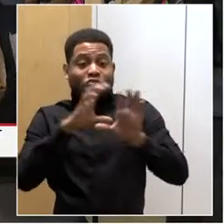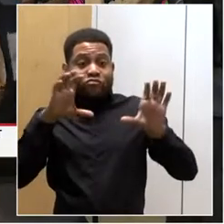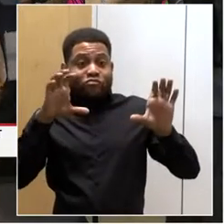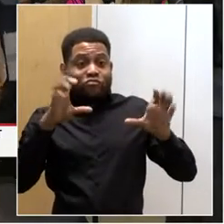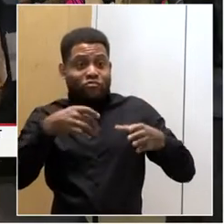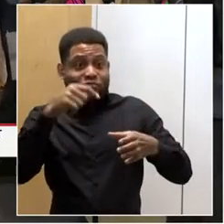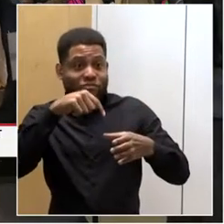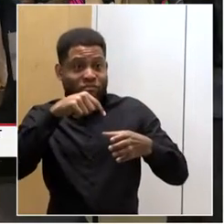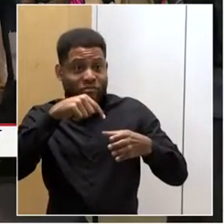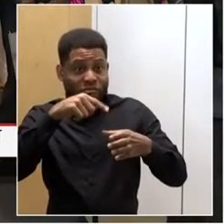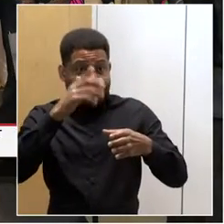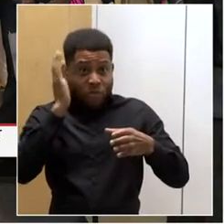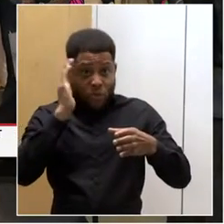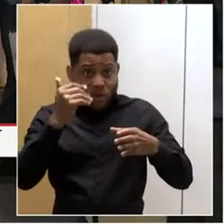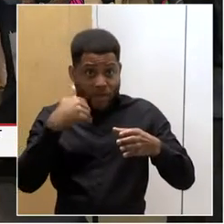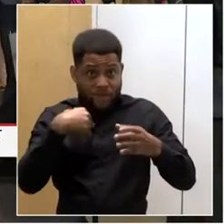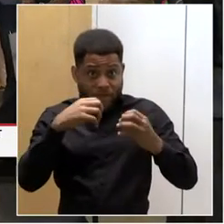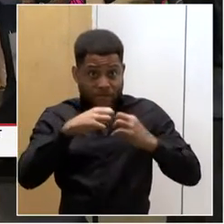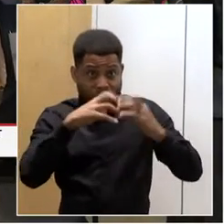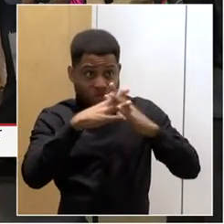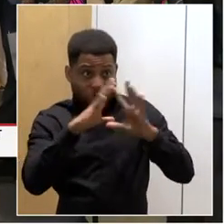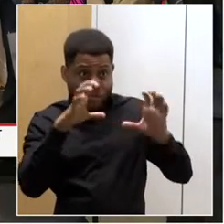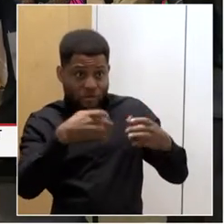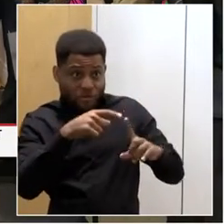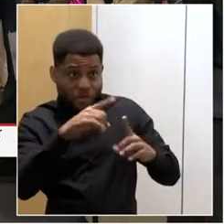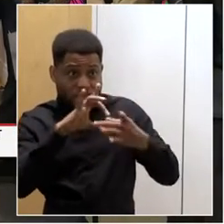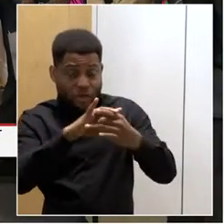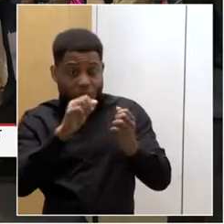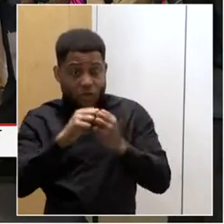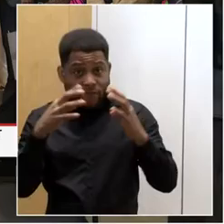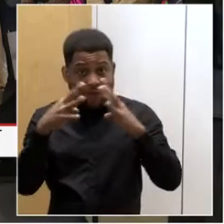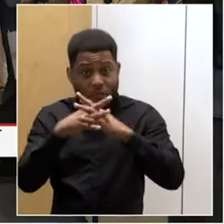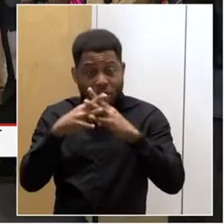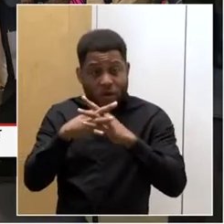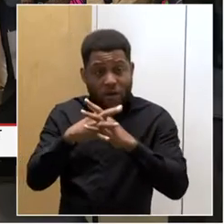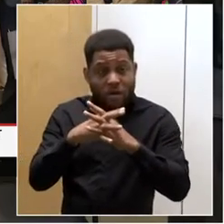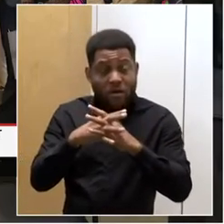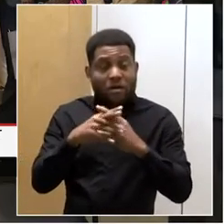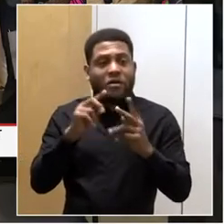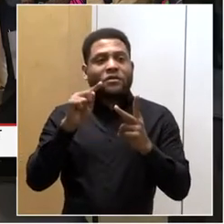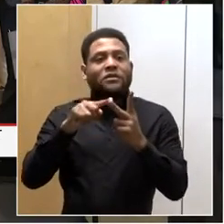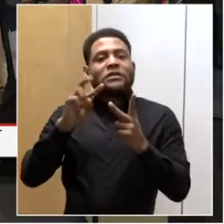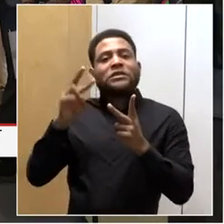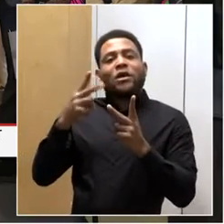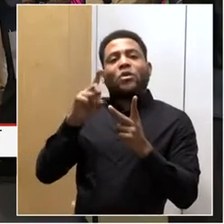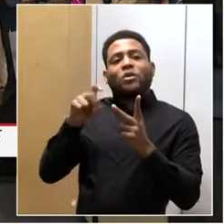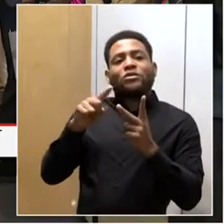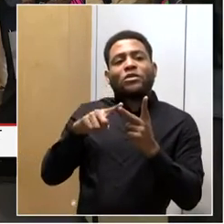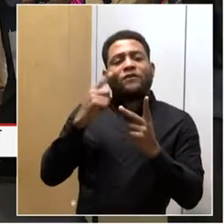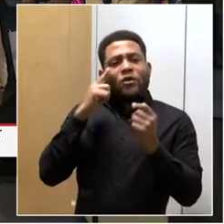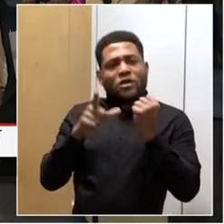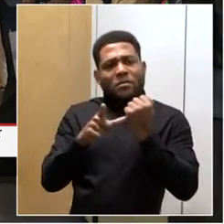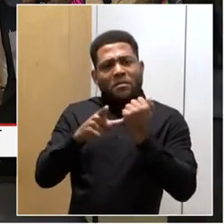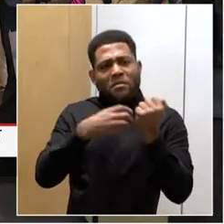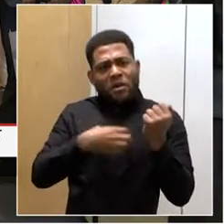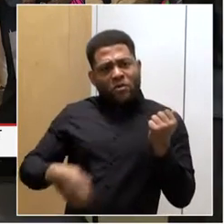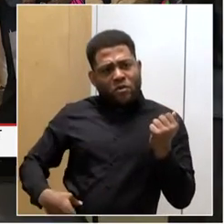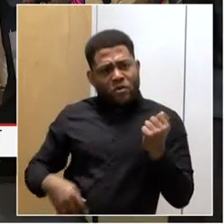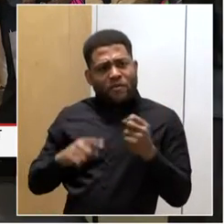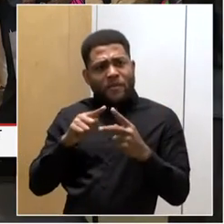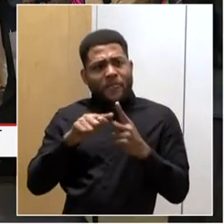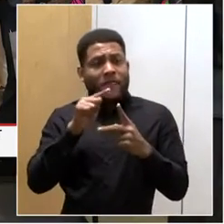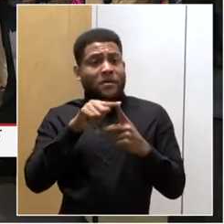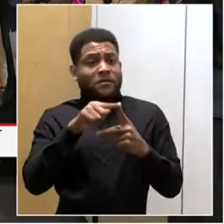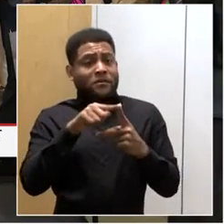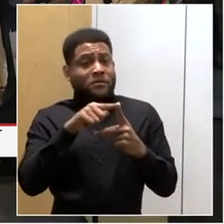like we can do that? And then the second, perhaps Deputy Mayor Albert could address. Yeah, I have no idea what they were writing about. Oh,